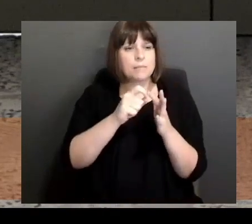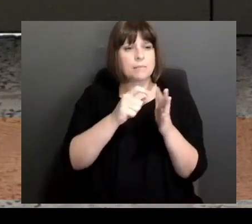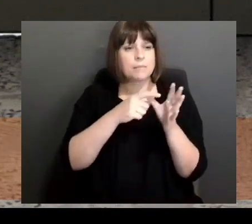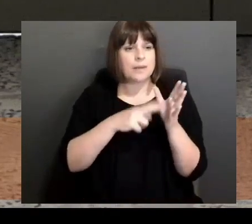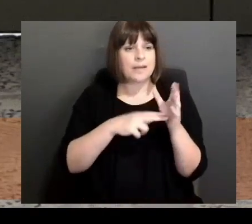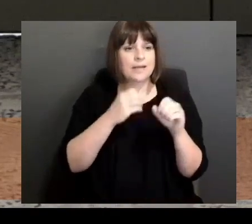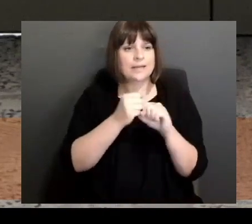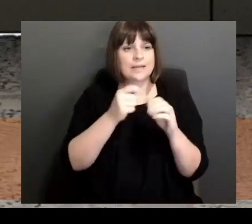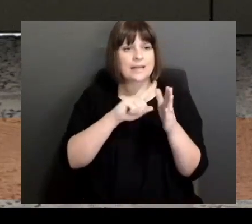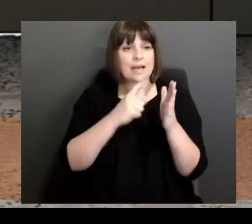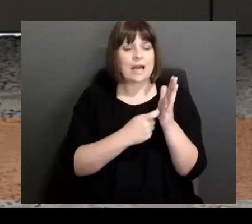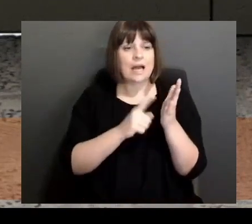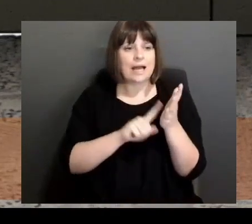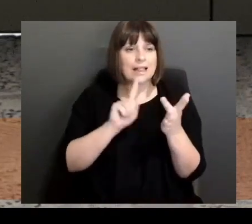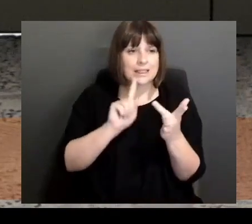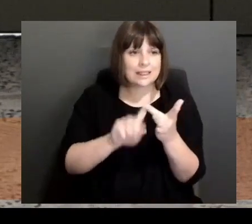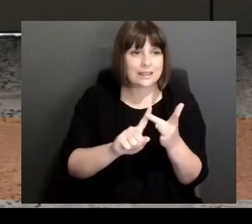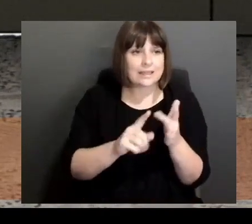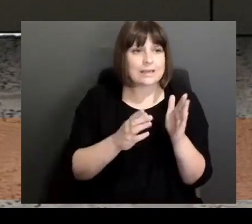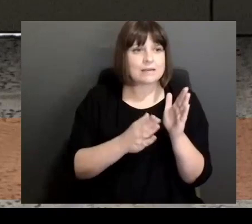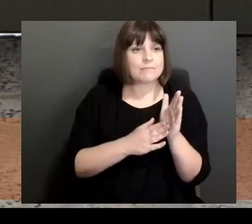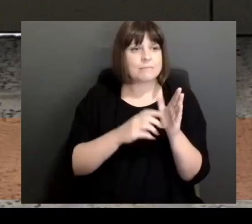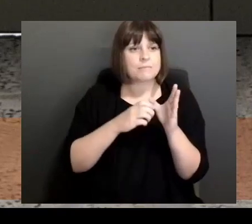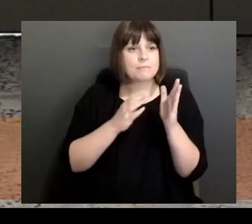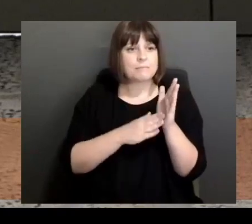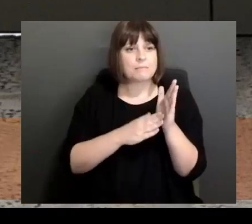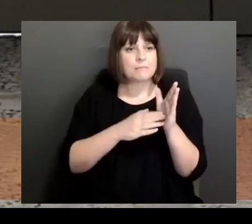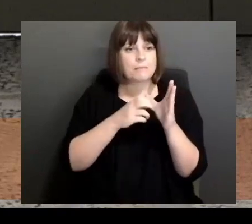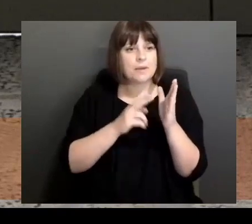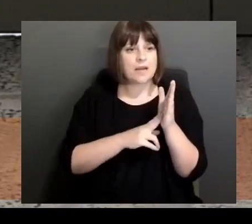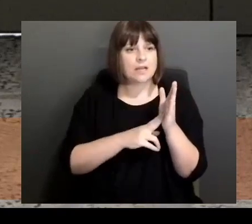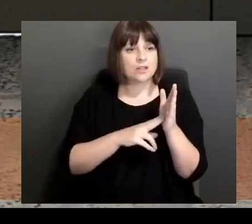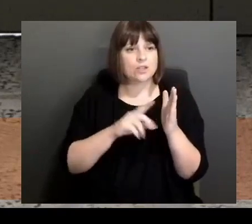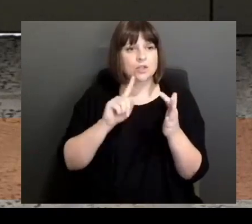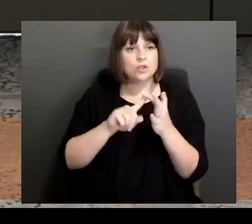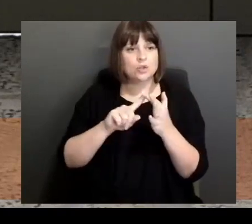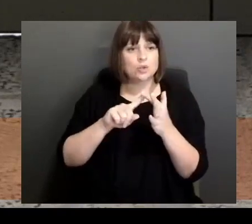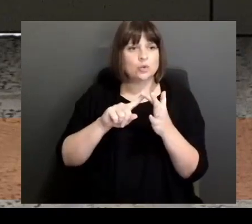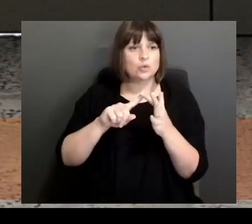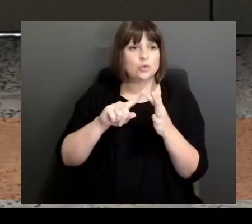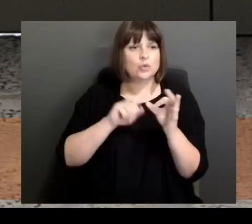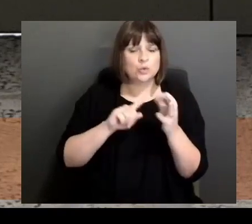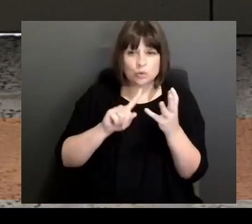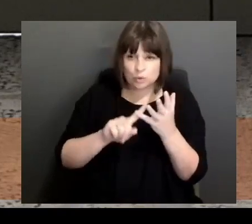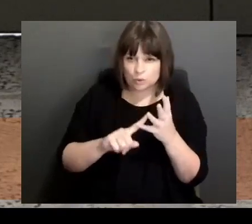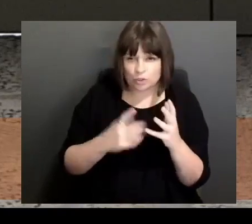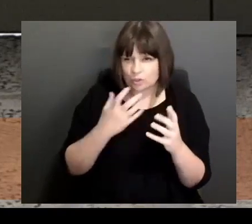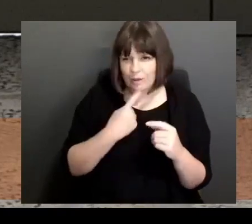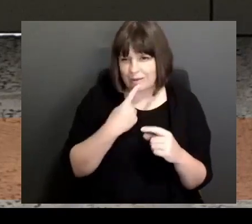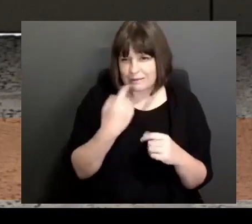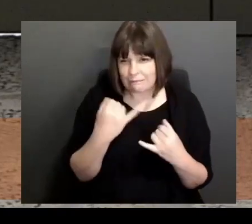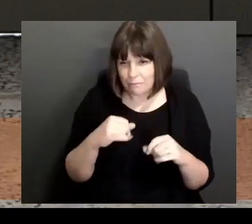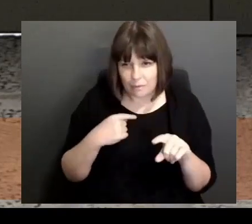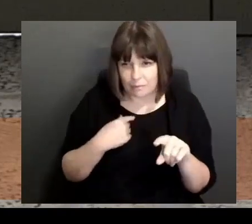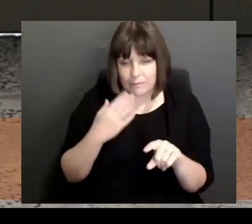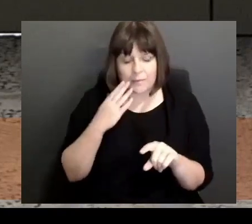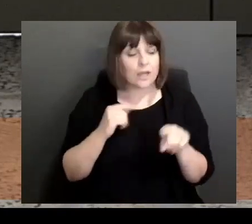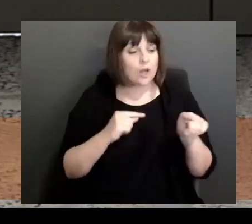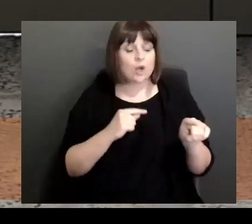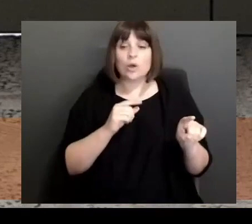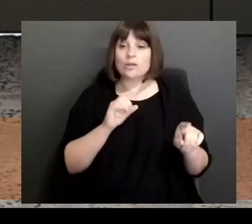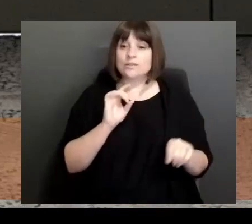Mamanupu, Owning Our Future, sorry, I've probably savaged that, Self-Determination Reform Strategy,